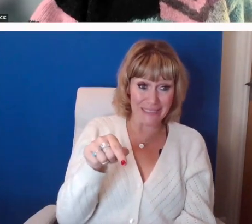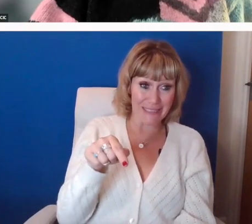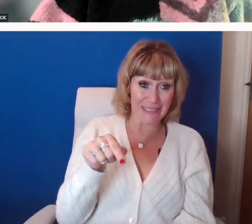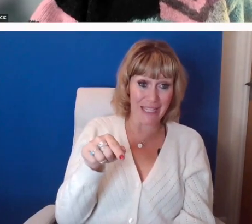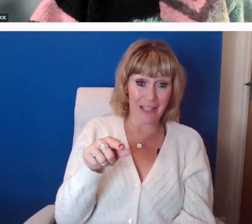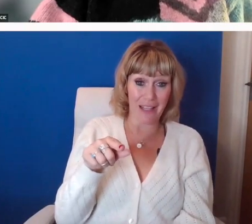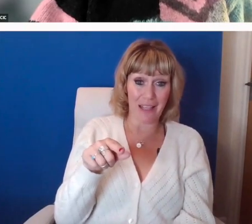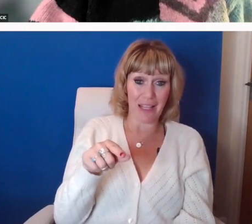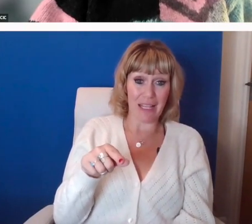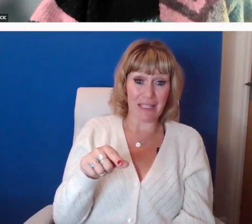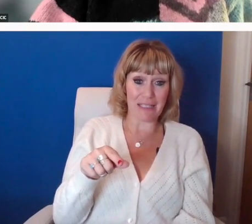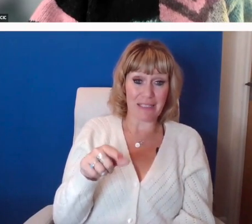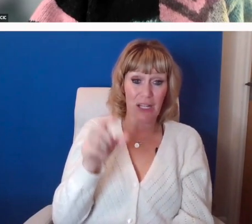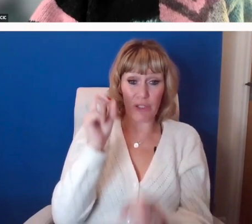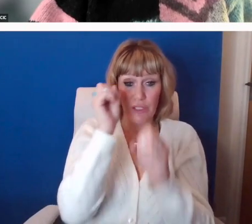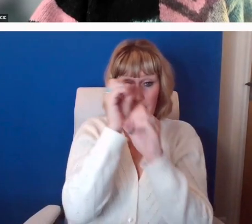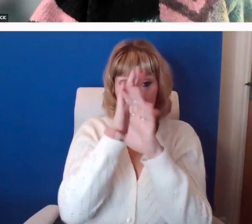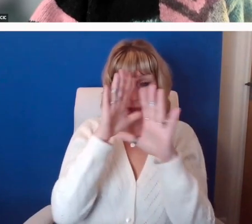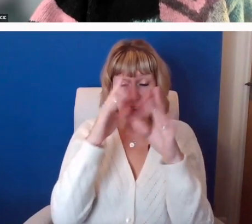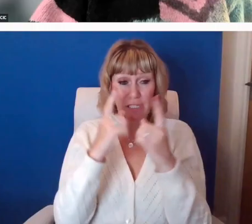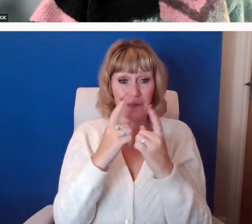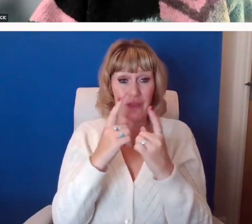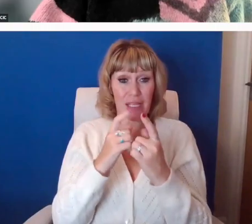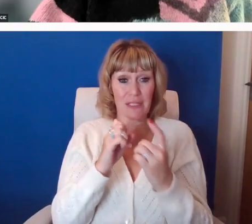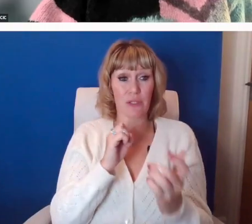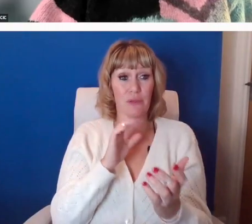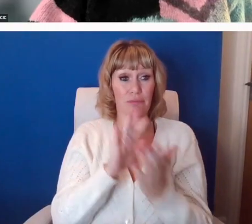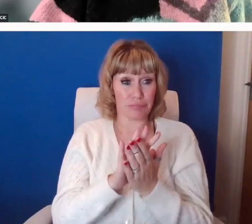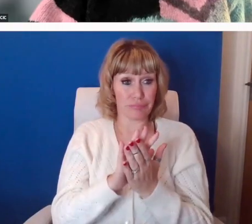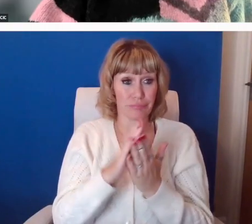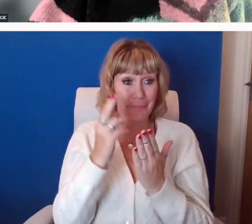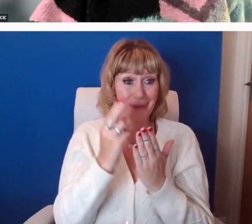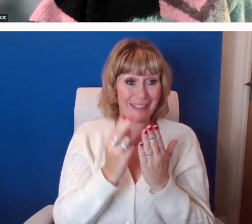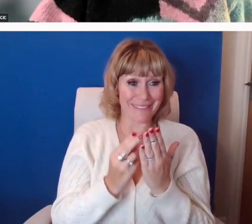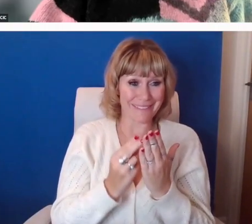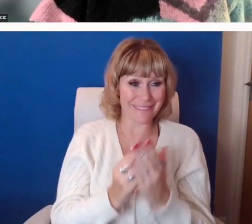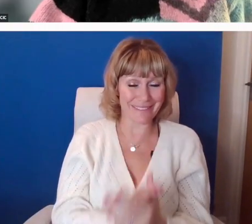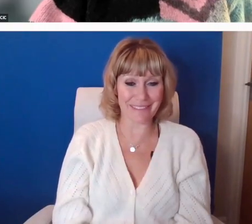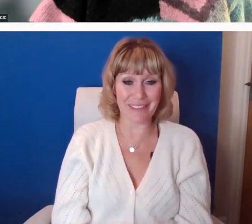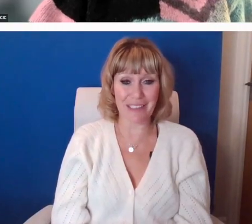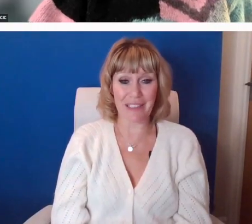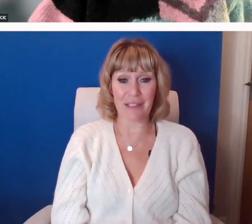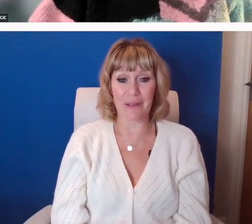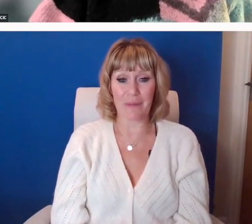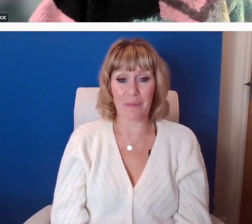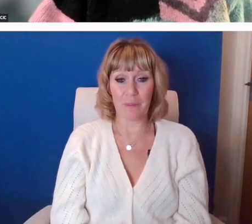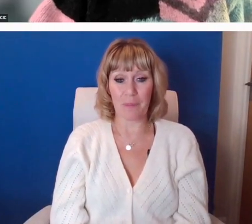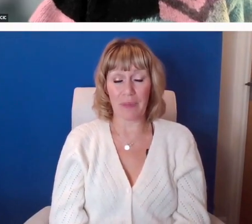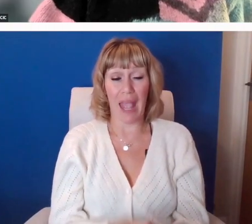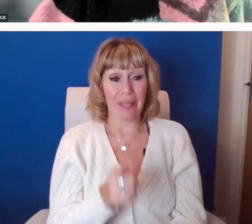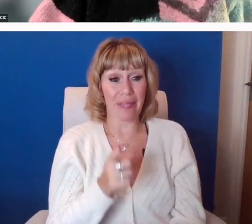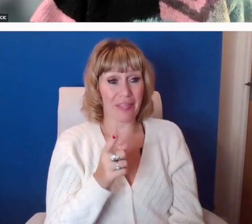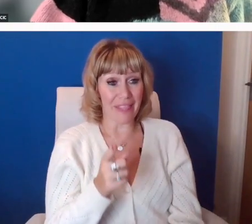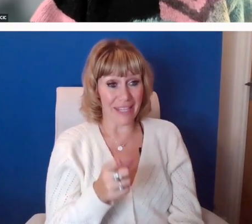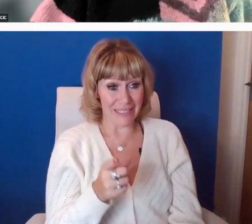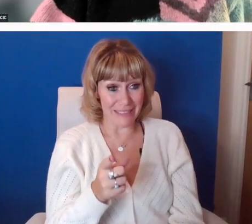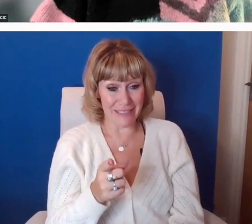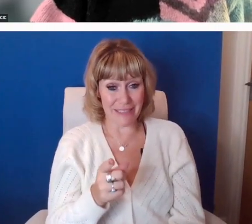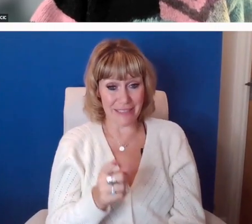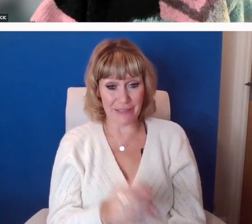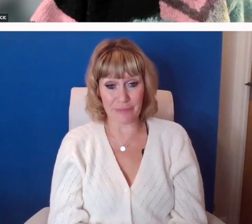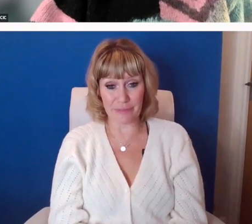think it's such an imaginative thing to do. And indeed, so is this.